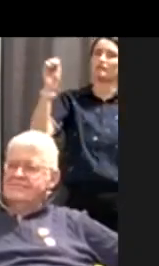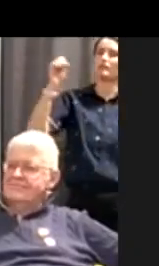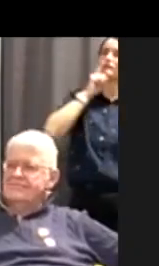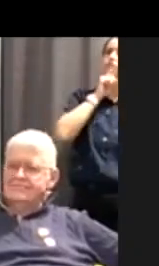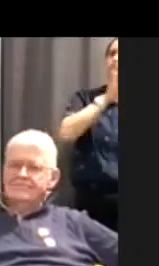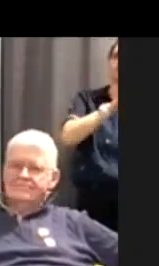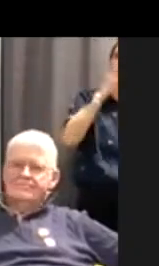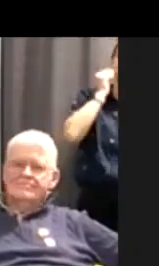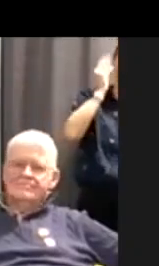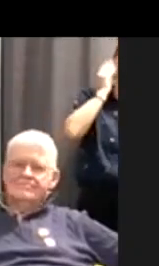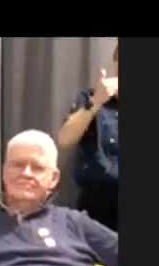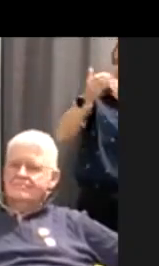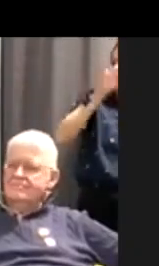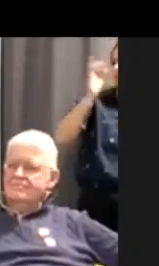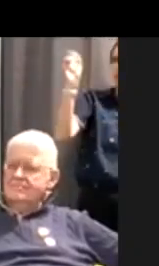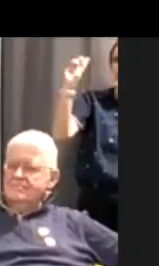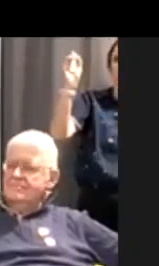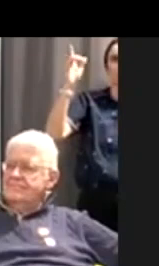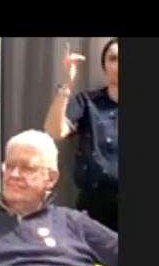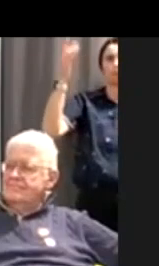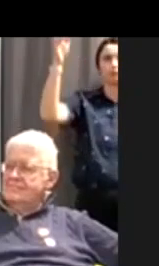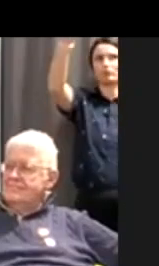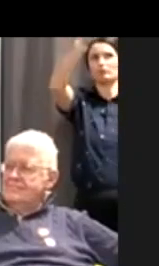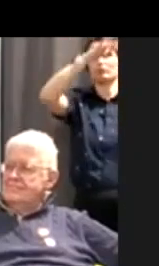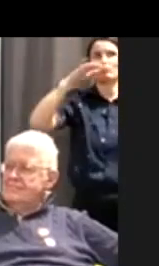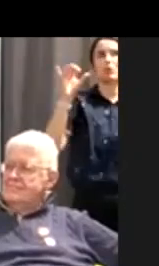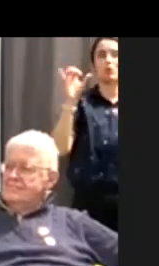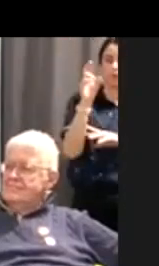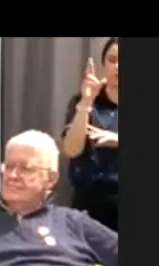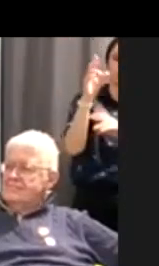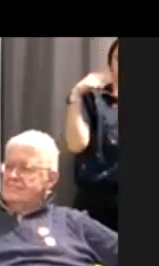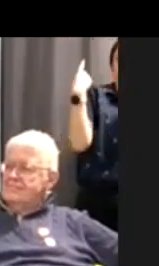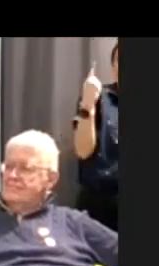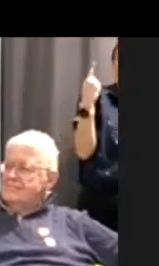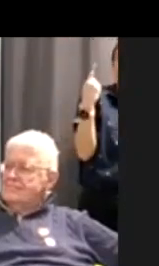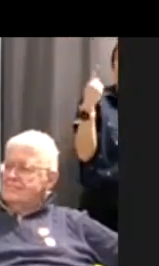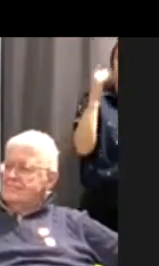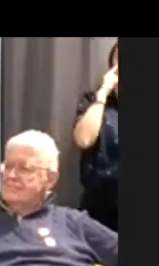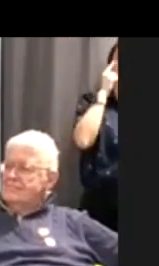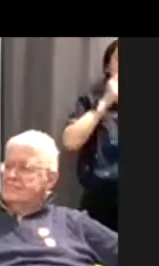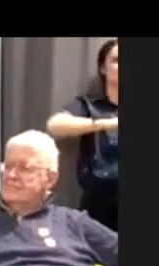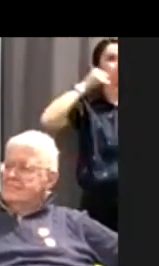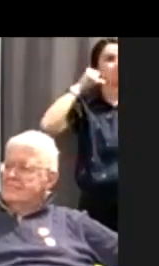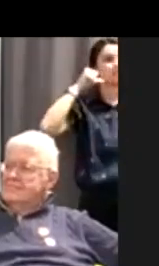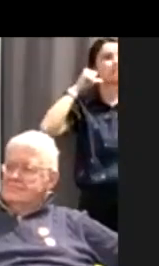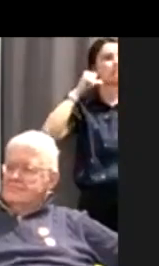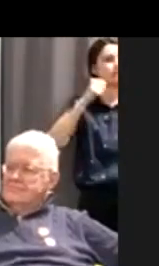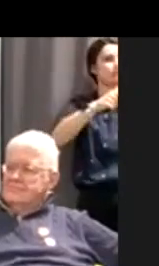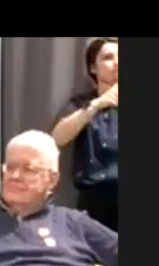no Yes. matter where you are Yes. in your life. And I think that the pride doesn't necessarily